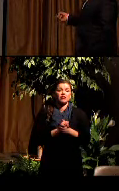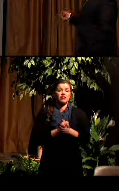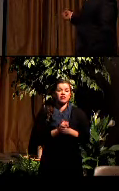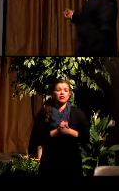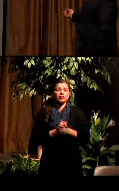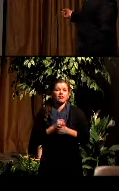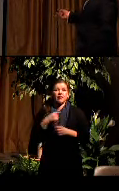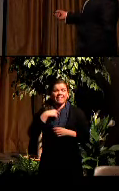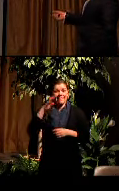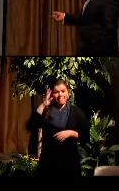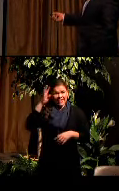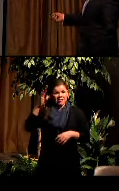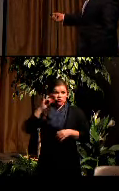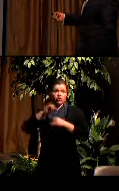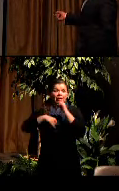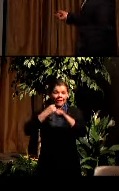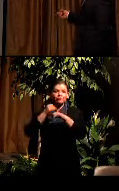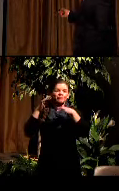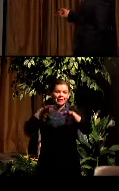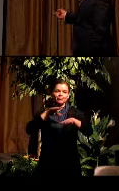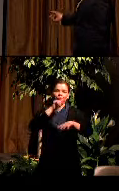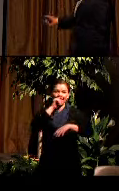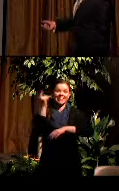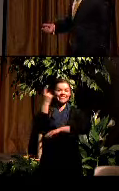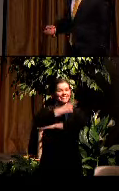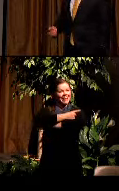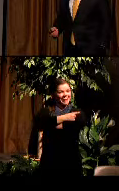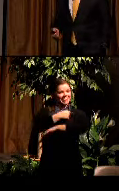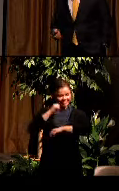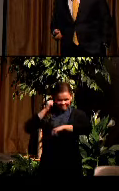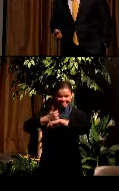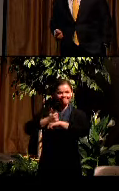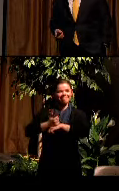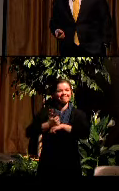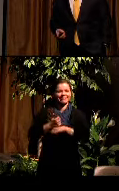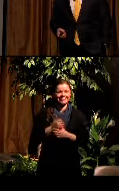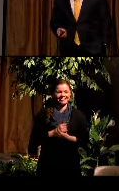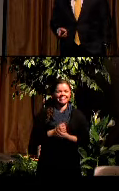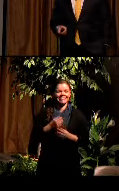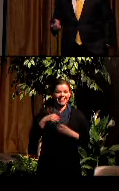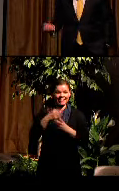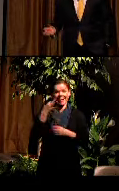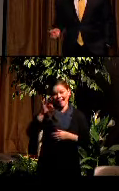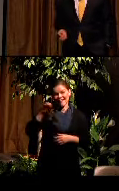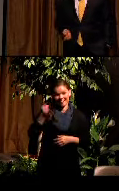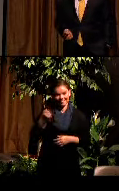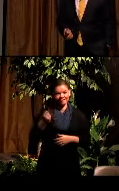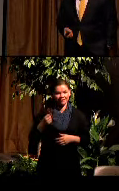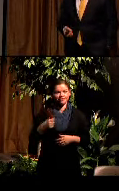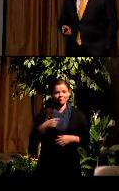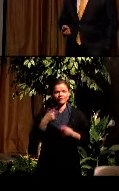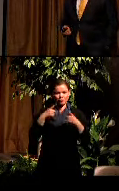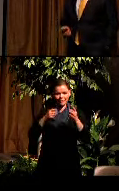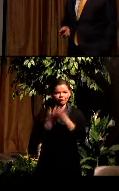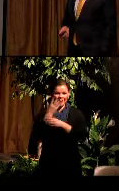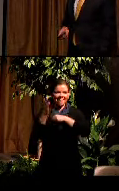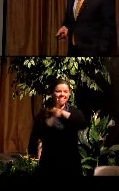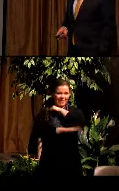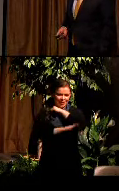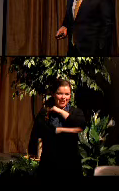Migratory Bird Day back in the early 1990s. This is now taking place every spring and every fall throughout the Western Hemisphere at